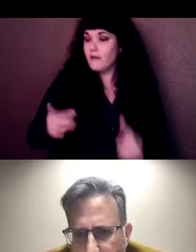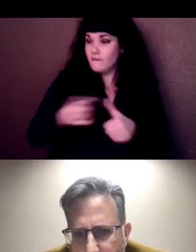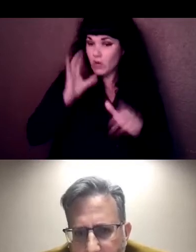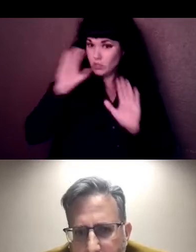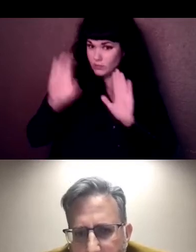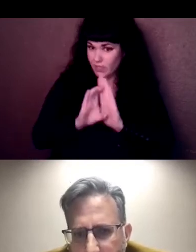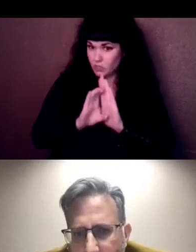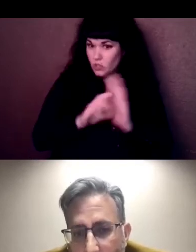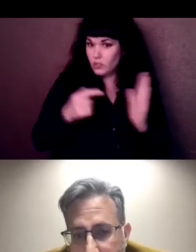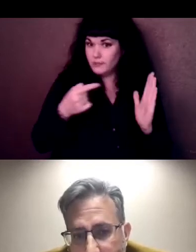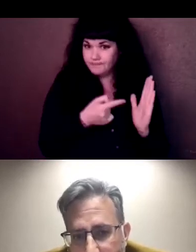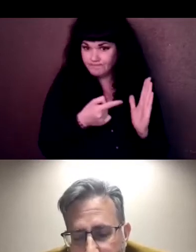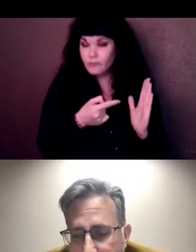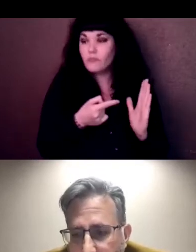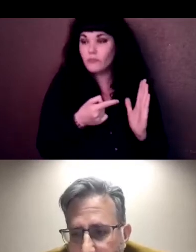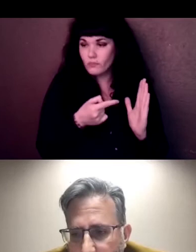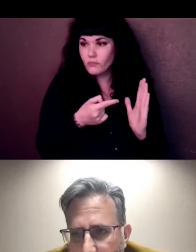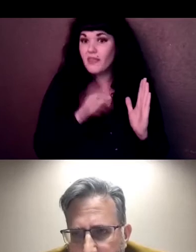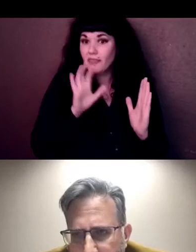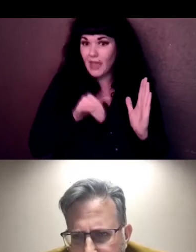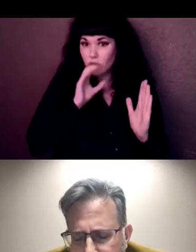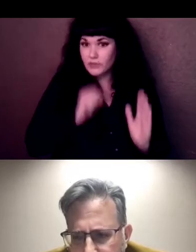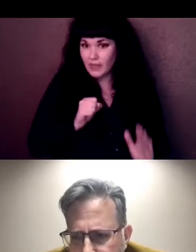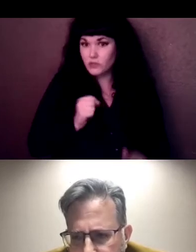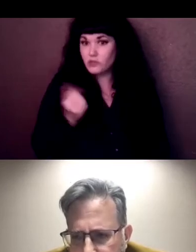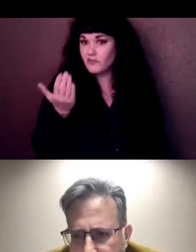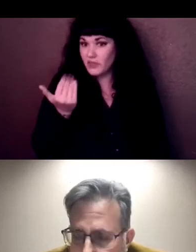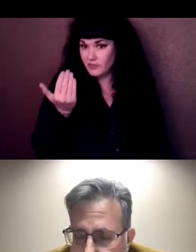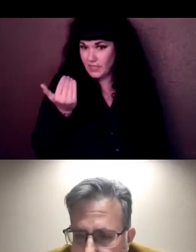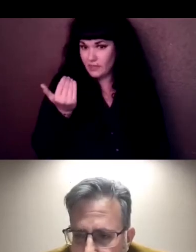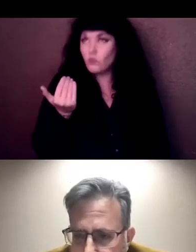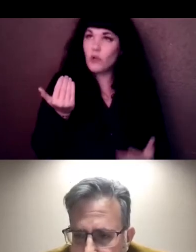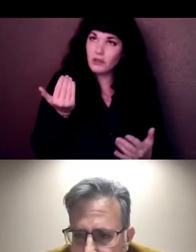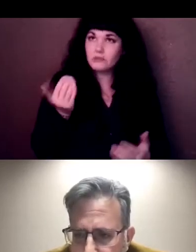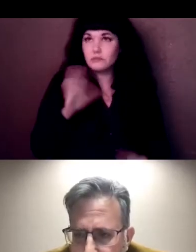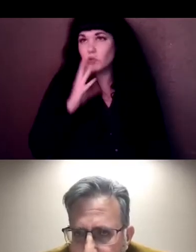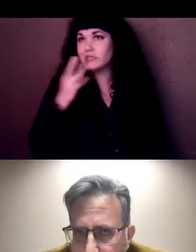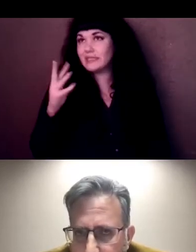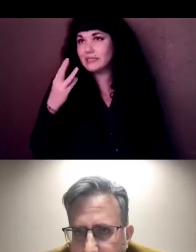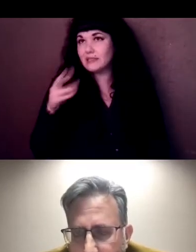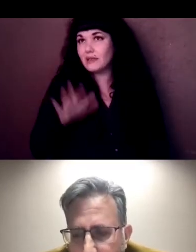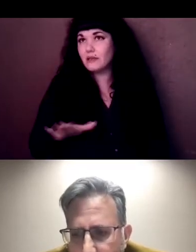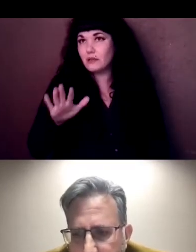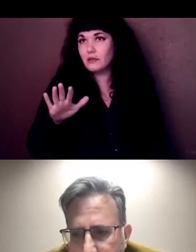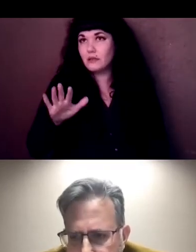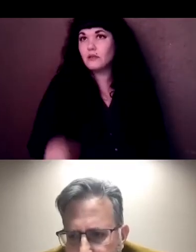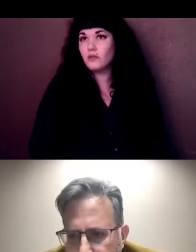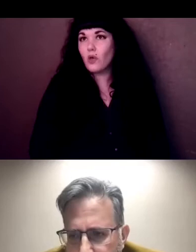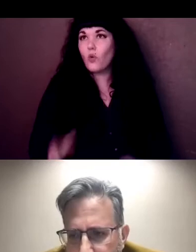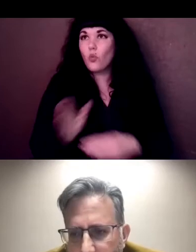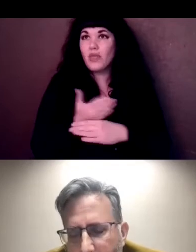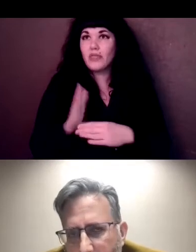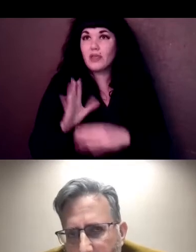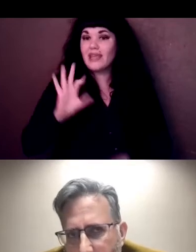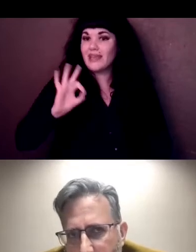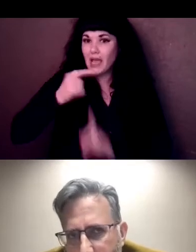taken was at 15. Well, it was a 15 or 16 because I got to him probably within 9 months of his